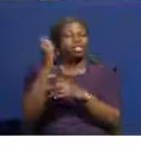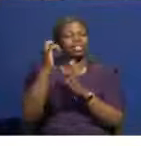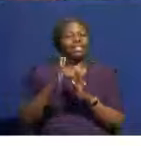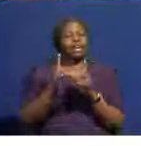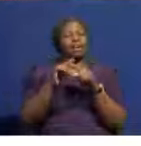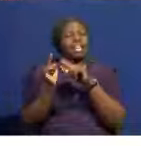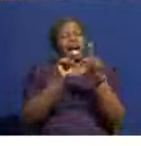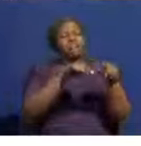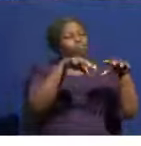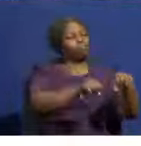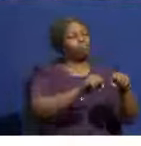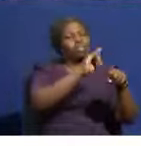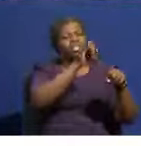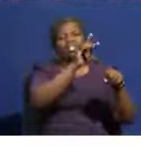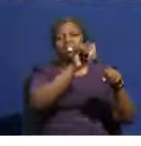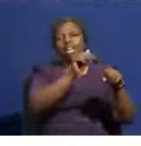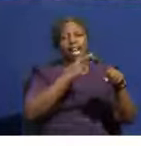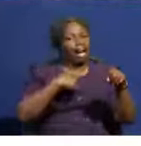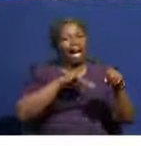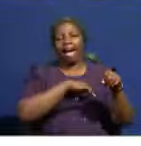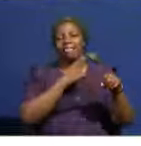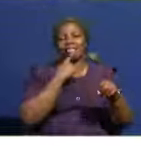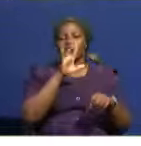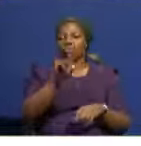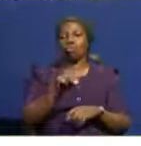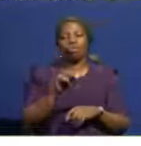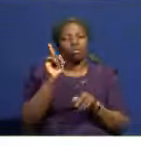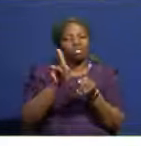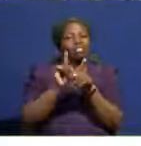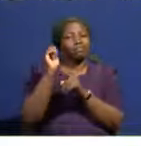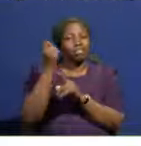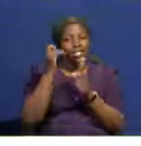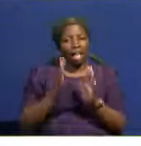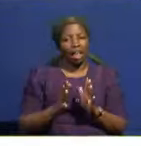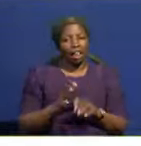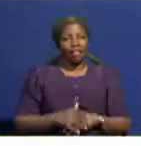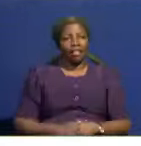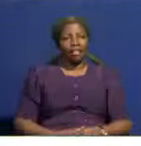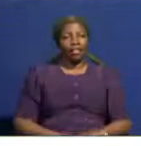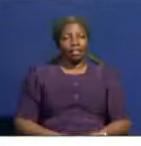kuchukua JKIA, sisi tumekataa kama wa Kenya. Parsai Frederick, Prime Edition.